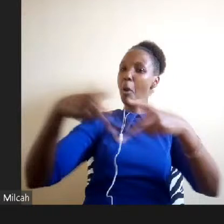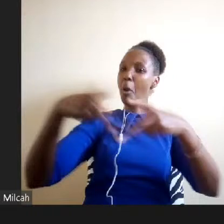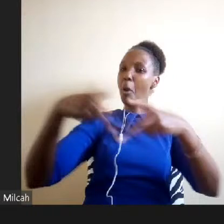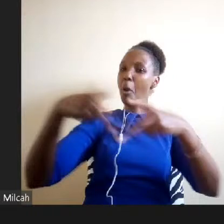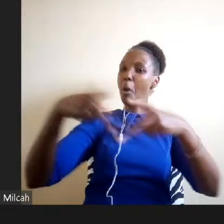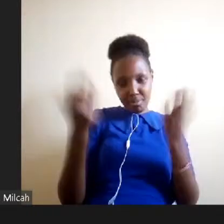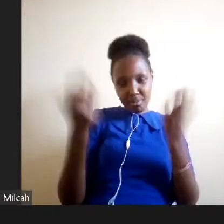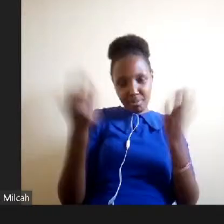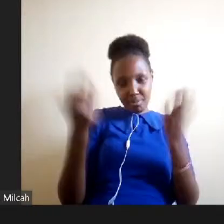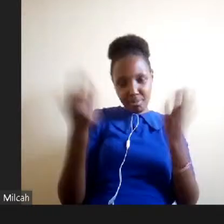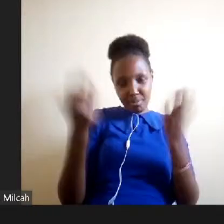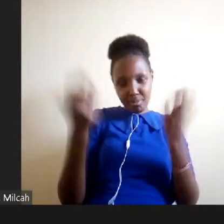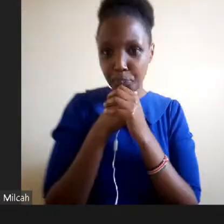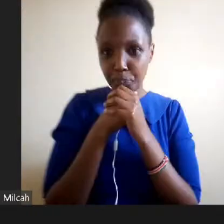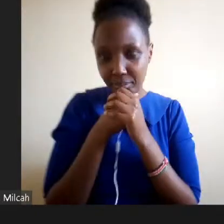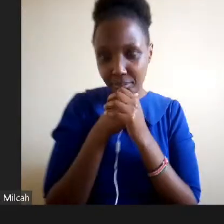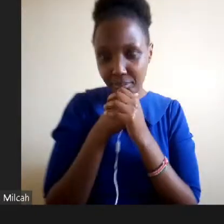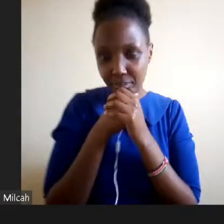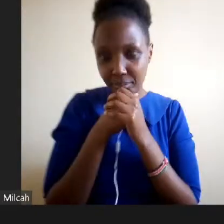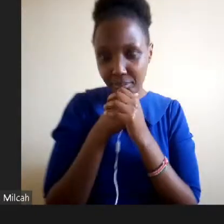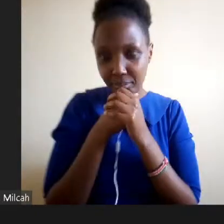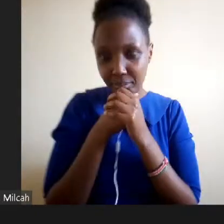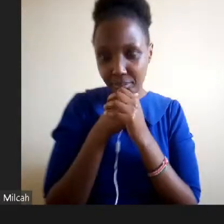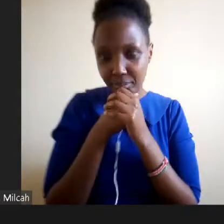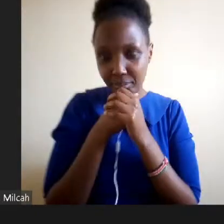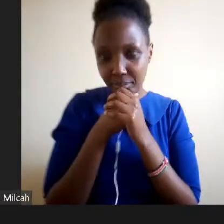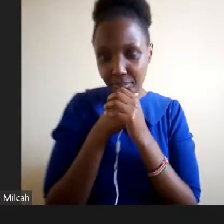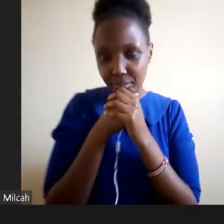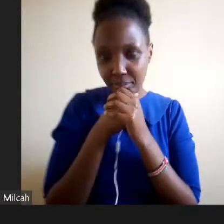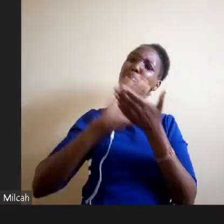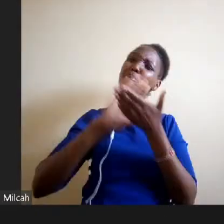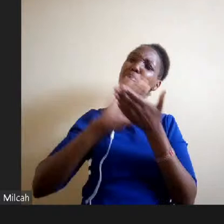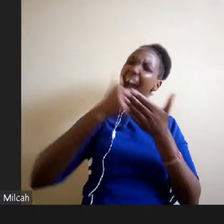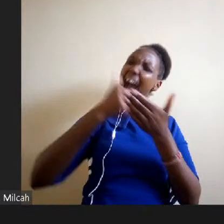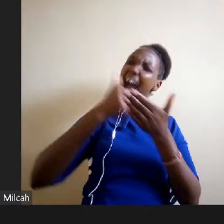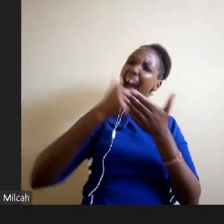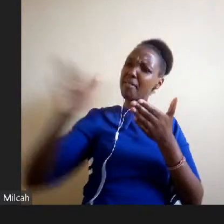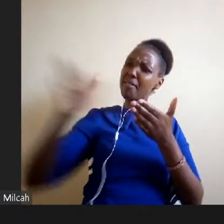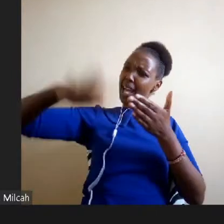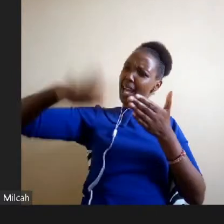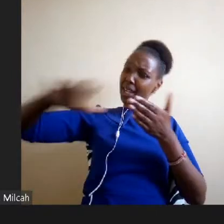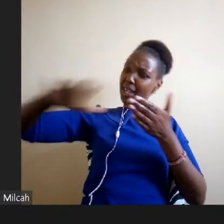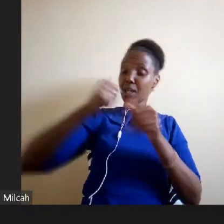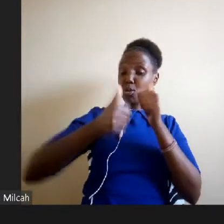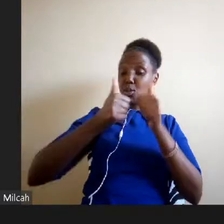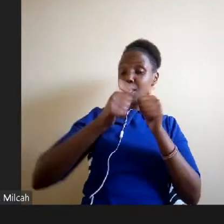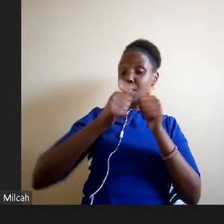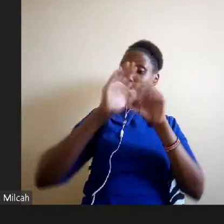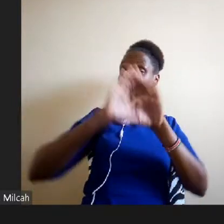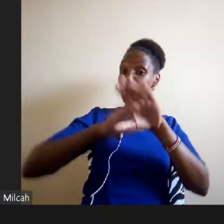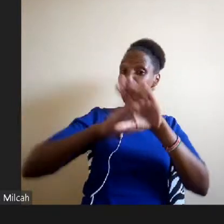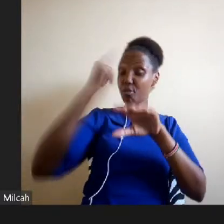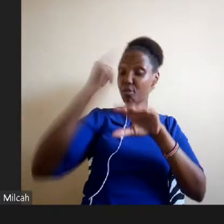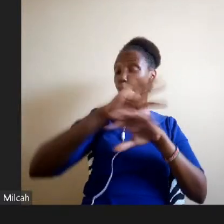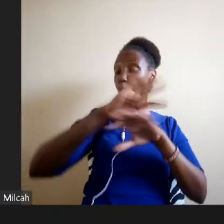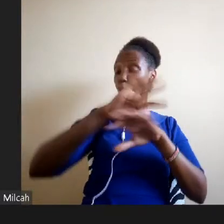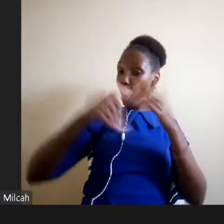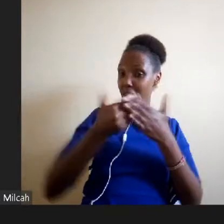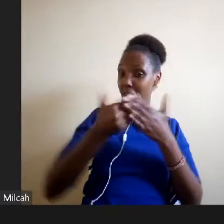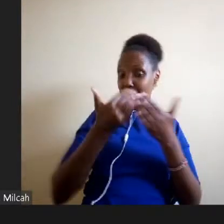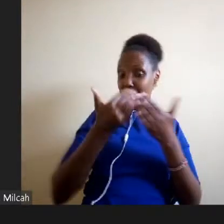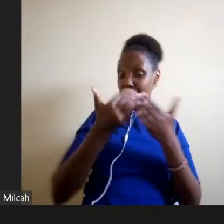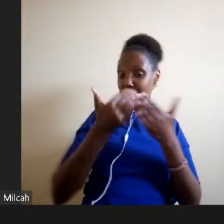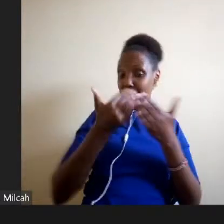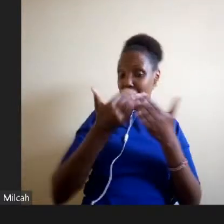to see how every home can be conducive for children, so that they can always come back to you whenever things are hard, even when things are good.